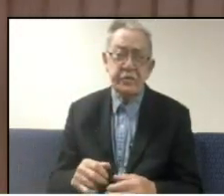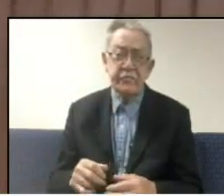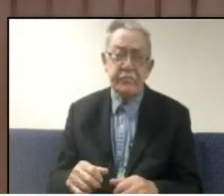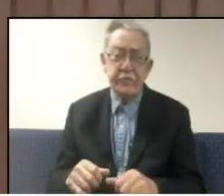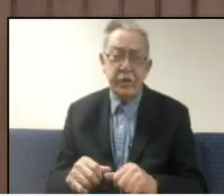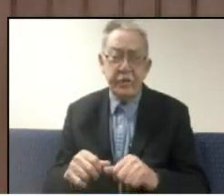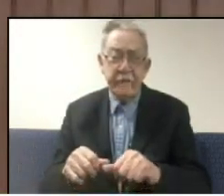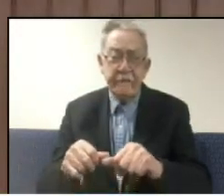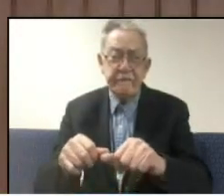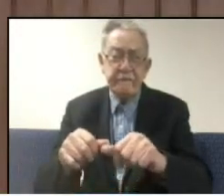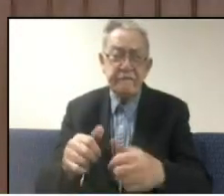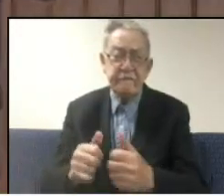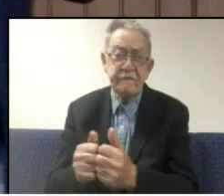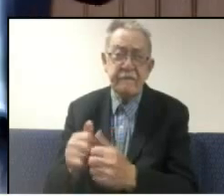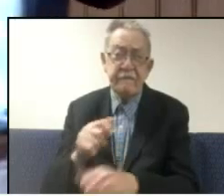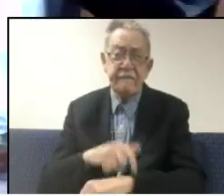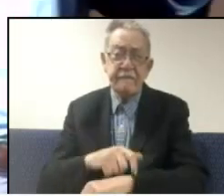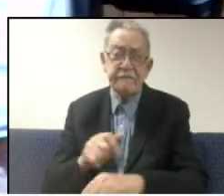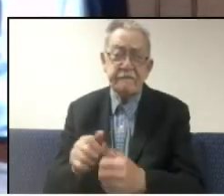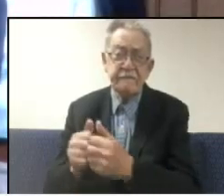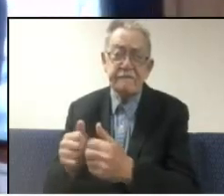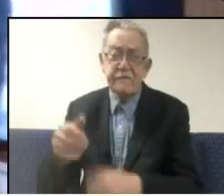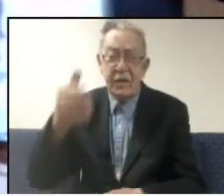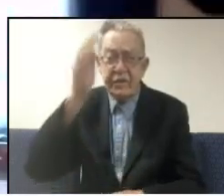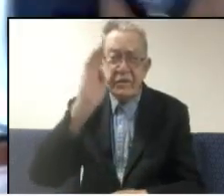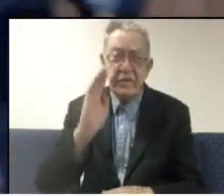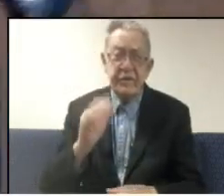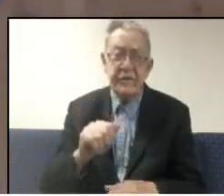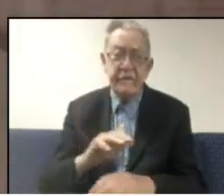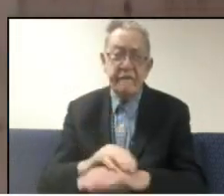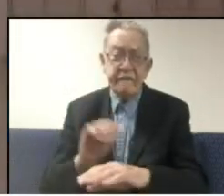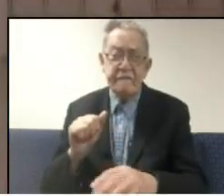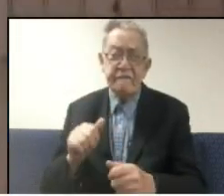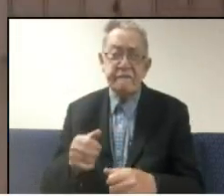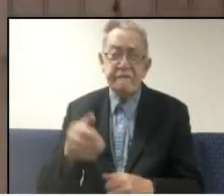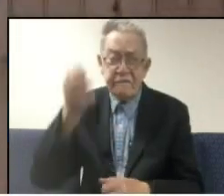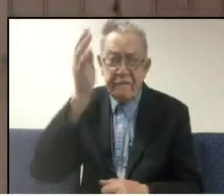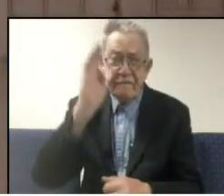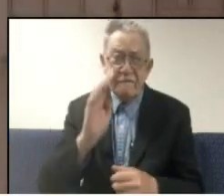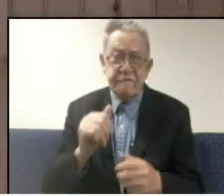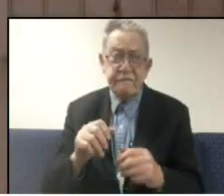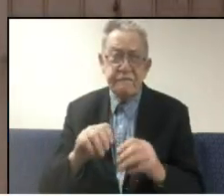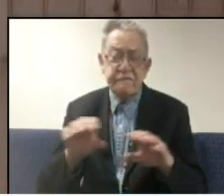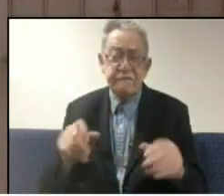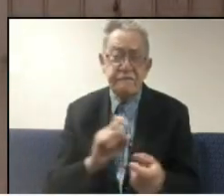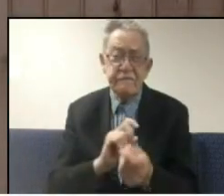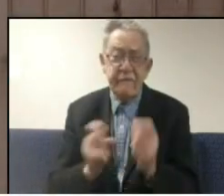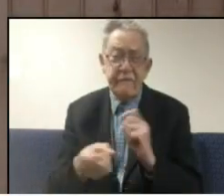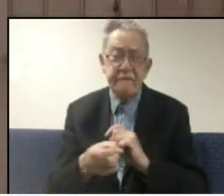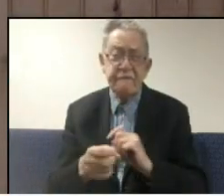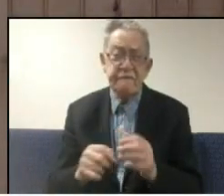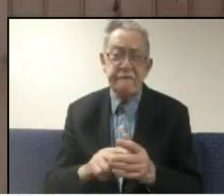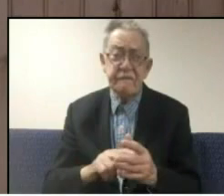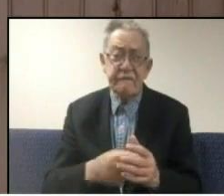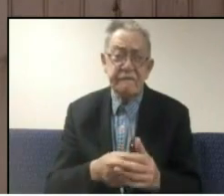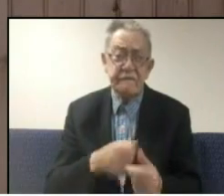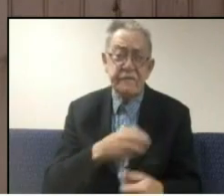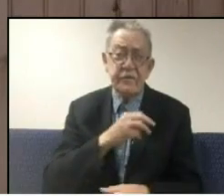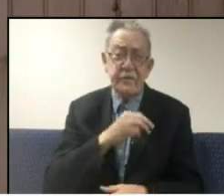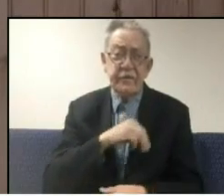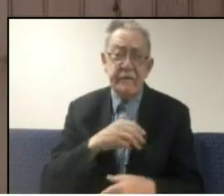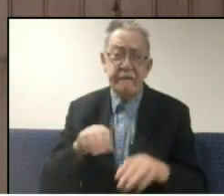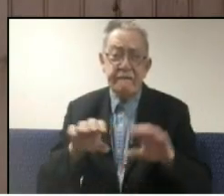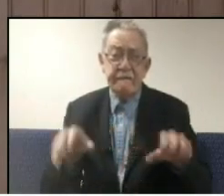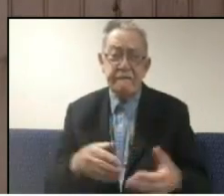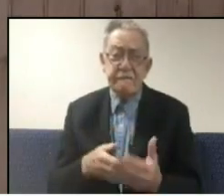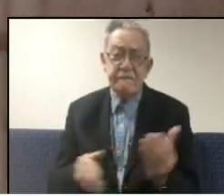this is what I'm telling you. When you feel that impulse that God is calling you to make that change or to start that ministry or to do that